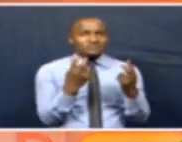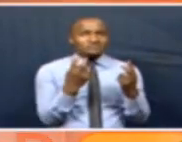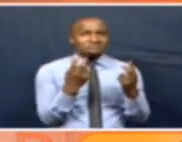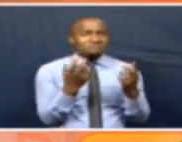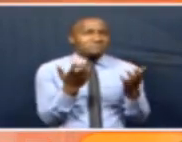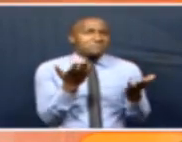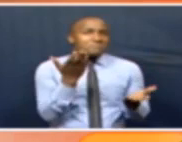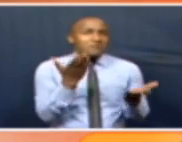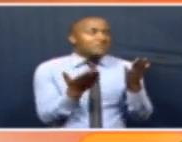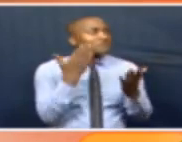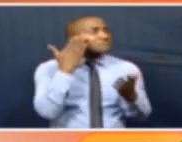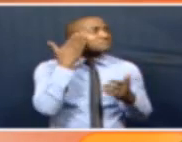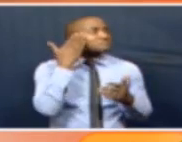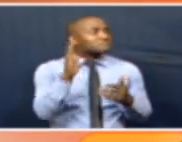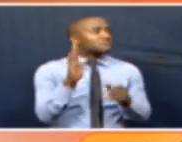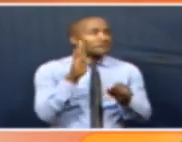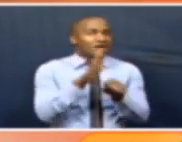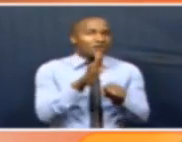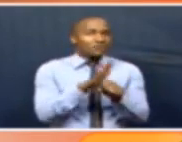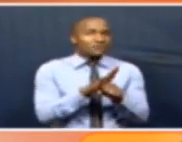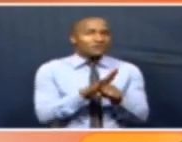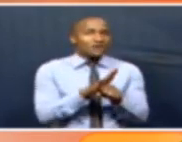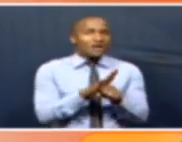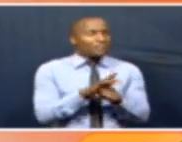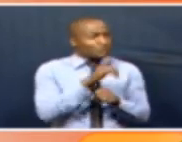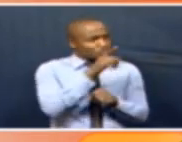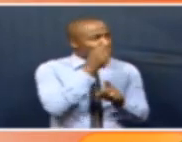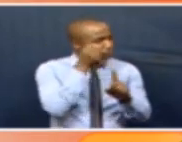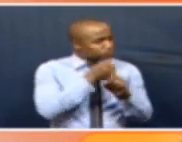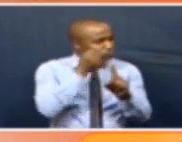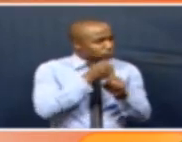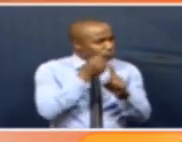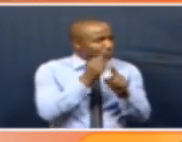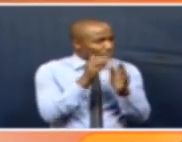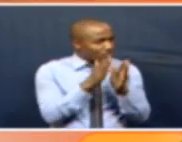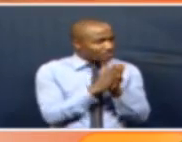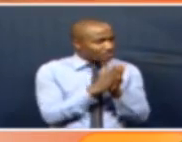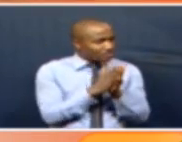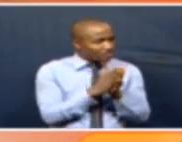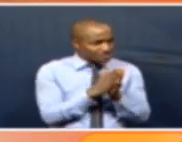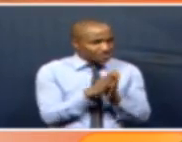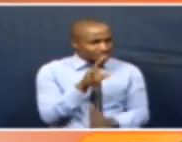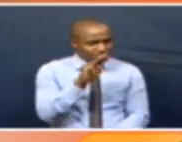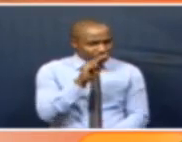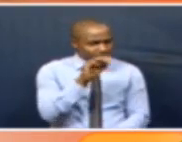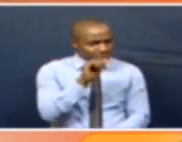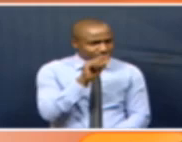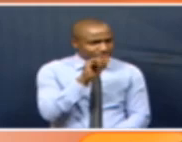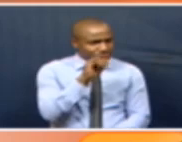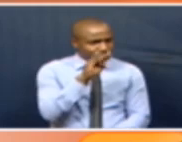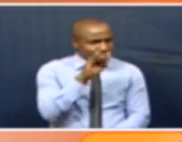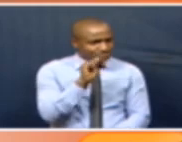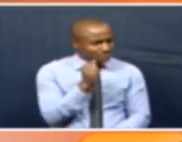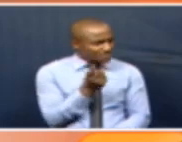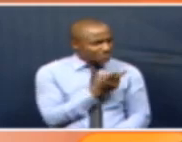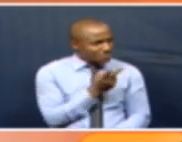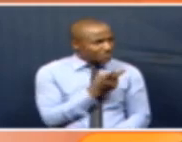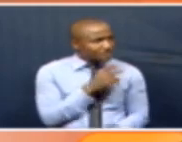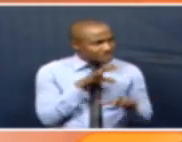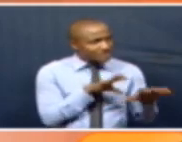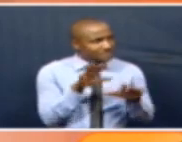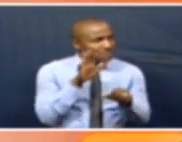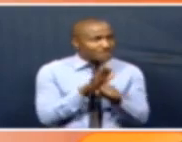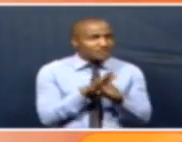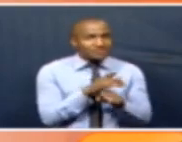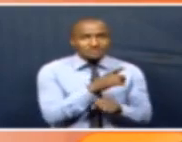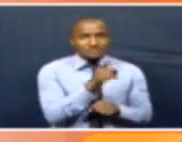know much or a lot about the struggles you all went through together with the late Matiba. And